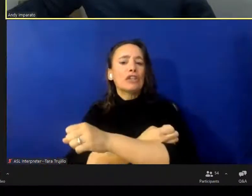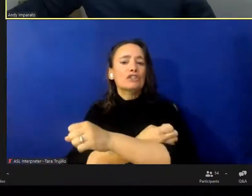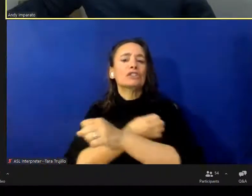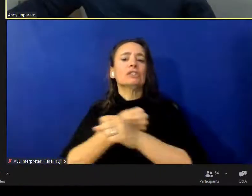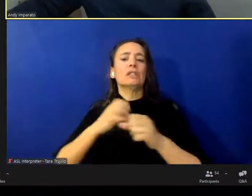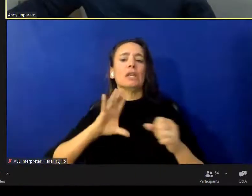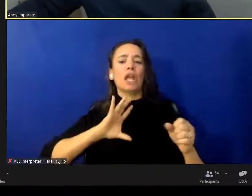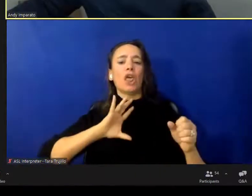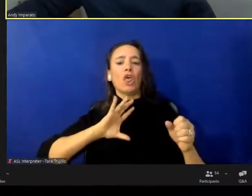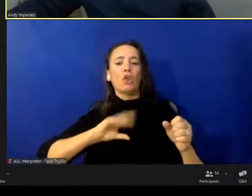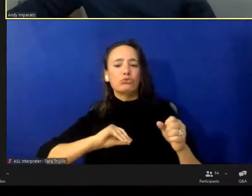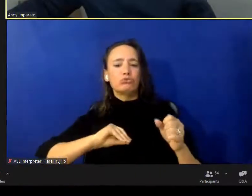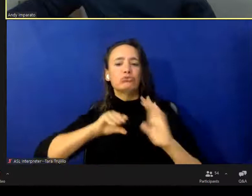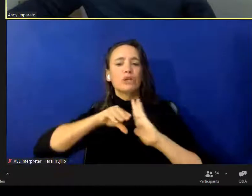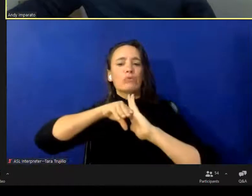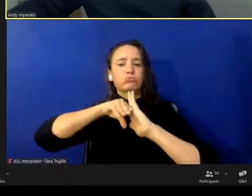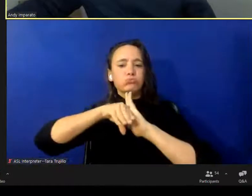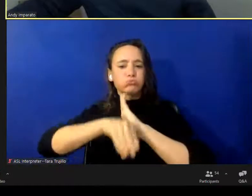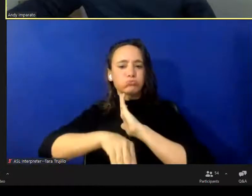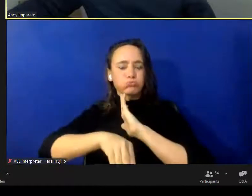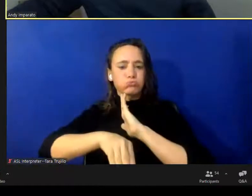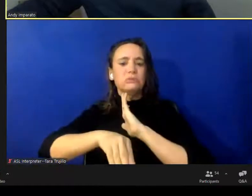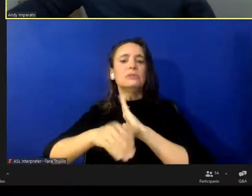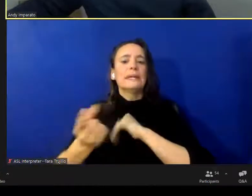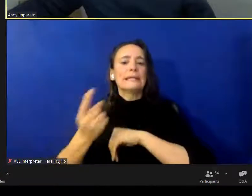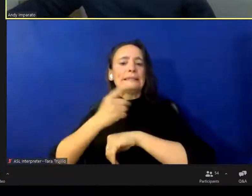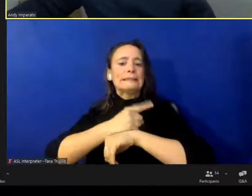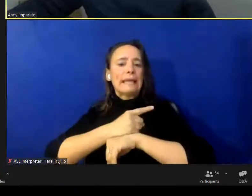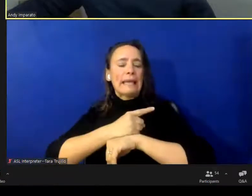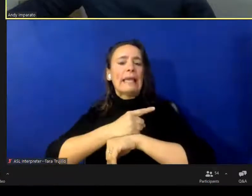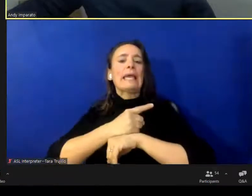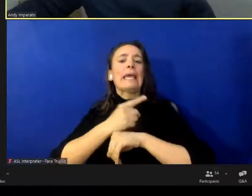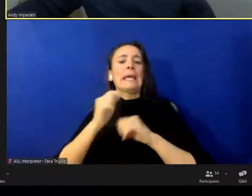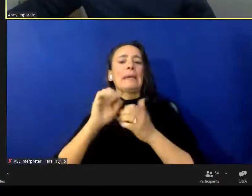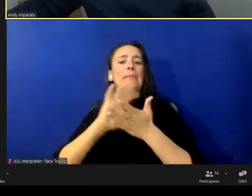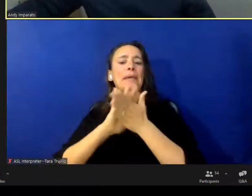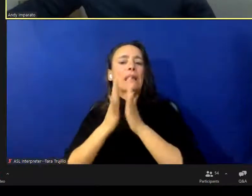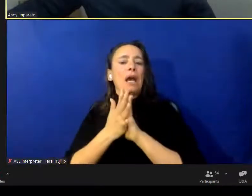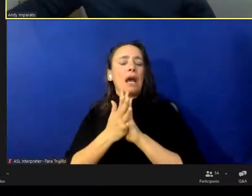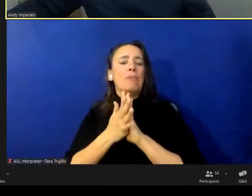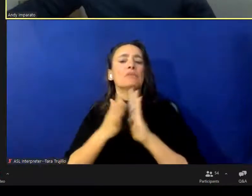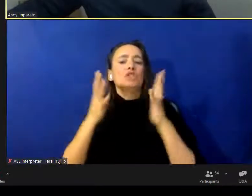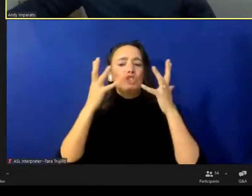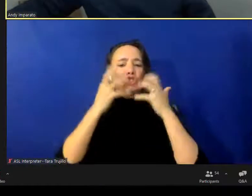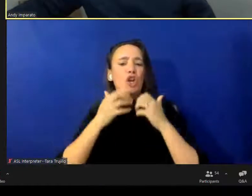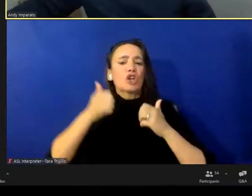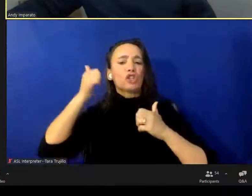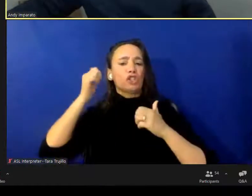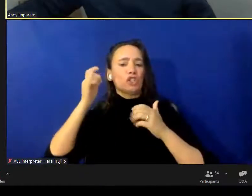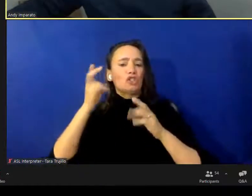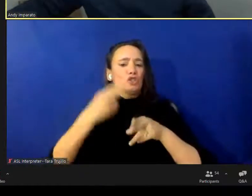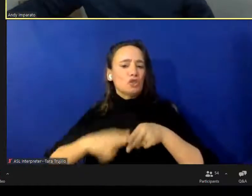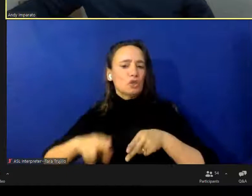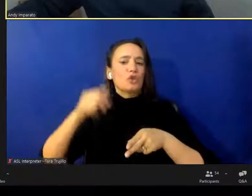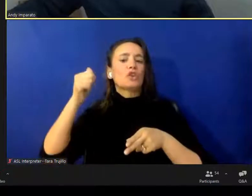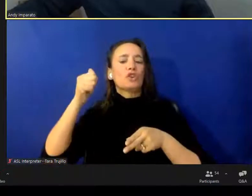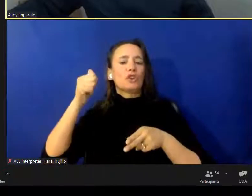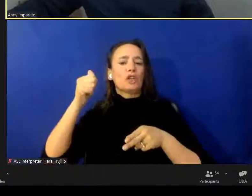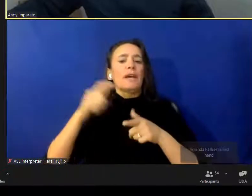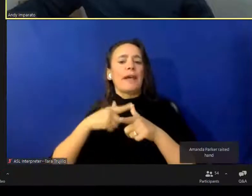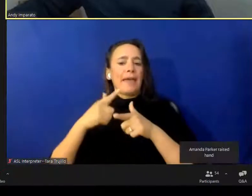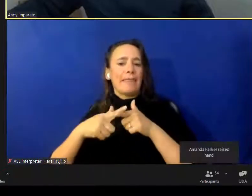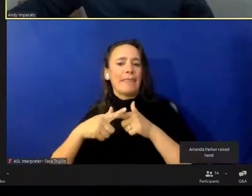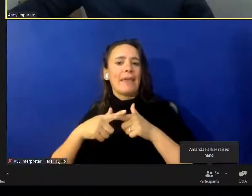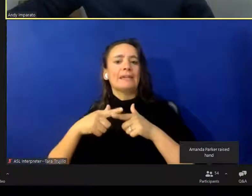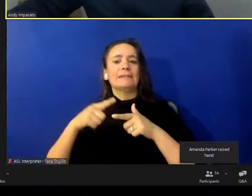self-confidence as the days get shorter, and then my energy tends to go up and my self-confidence tends to go up